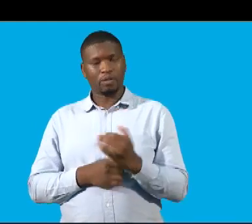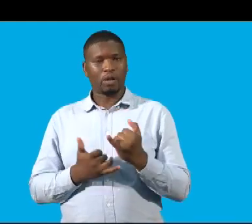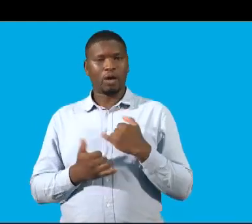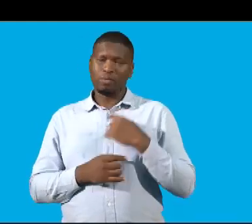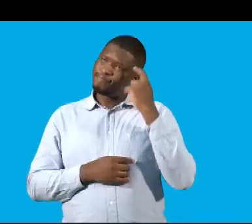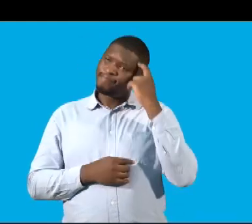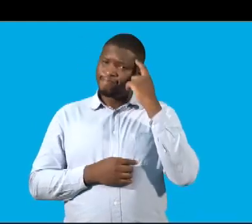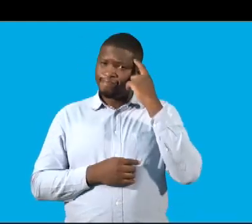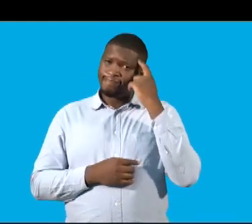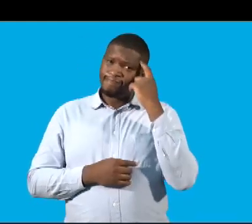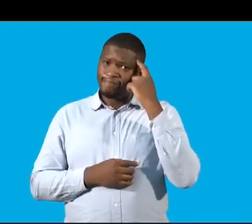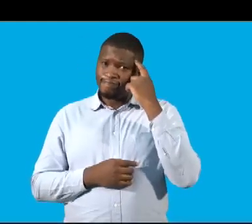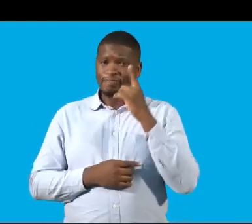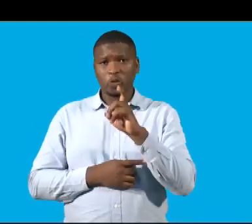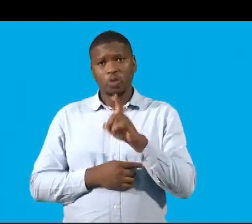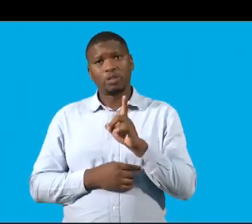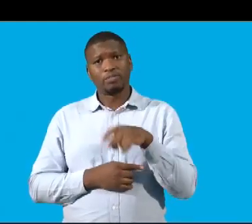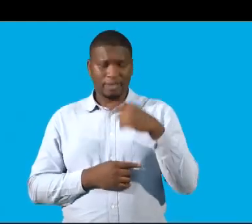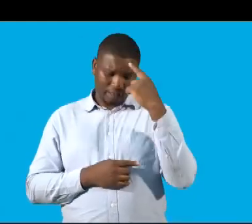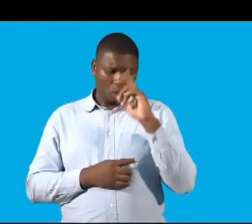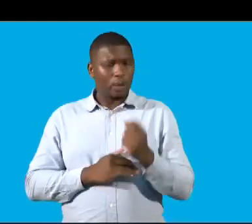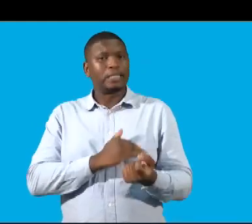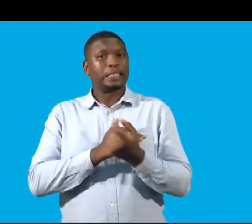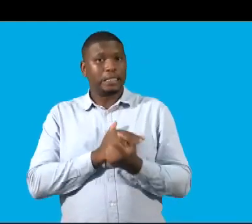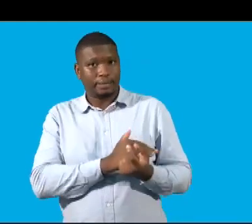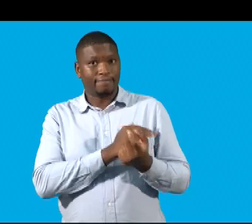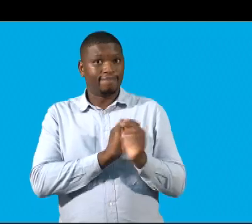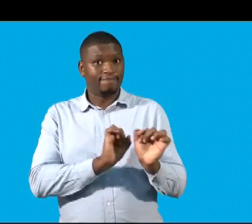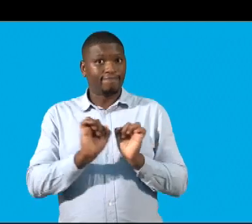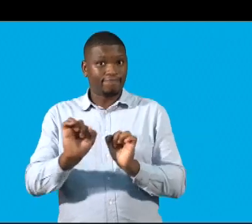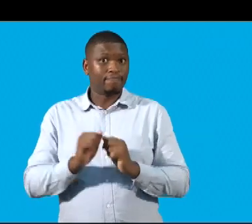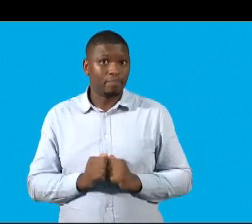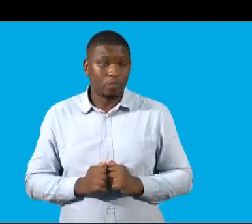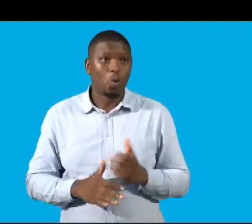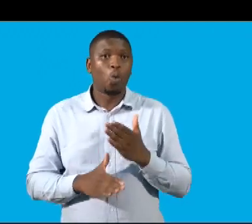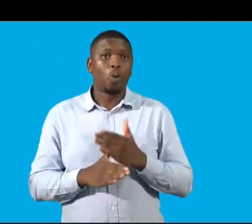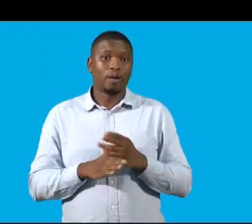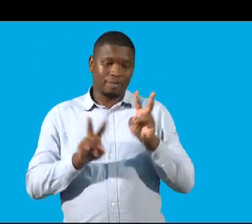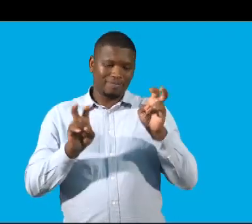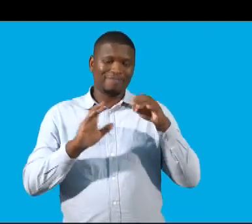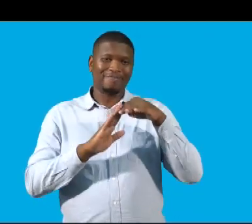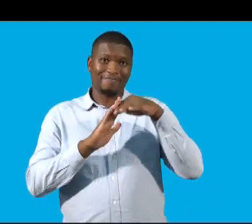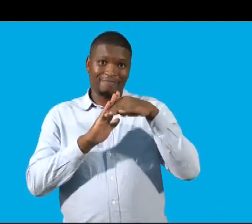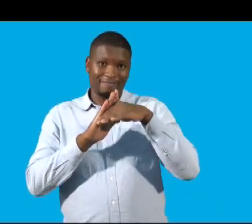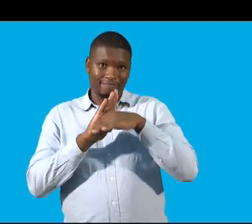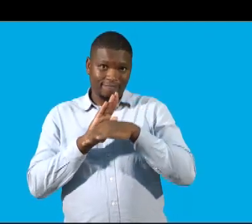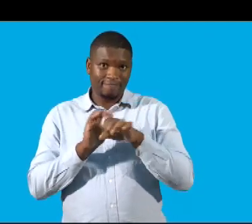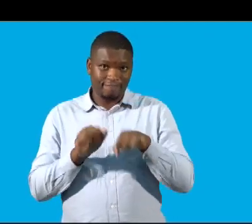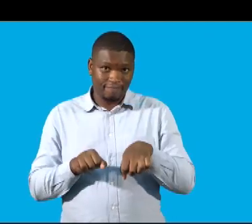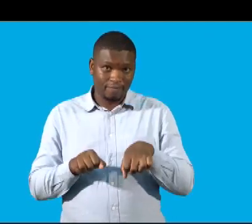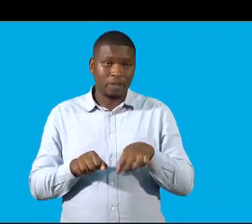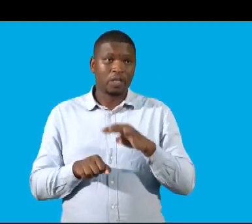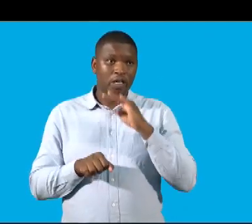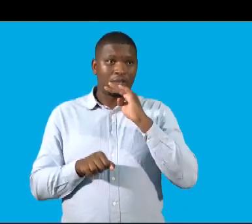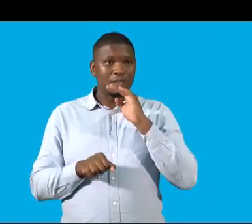of another value. So let's start by thinking about this question and thinking about what is going on here. We are working with a